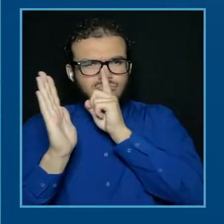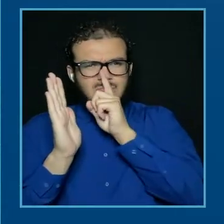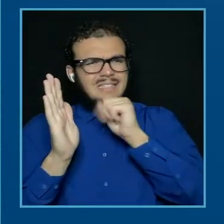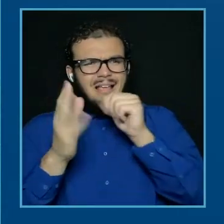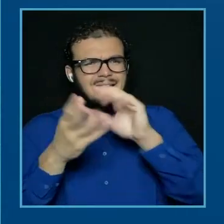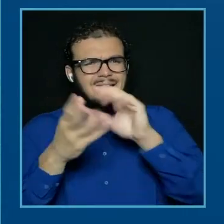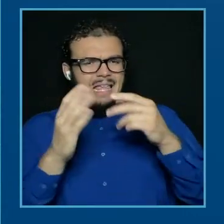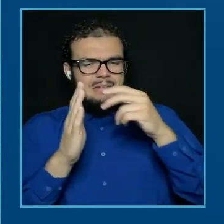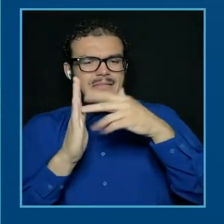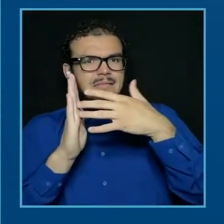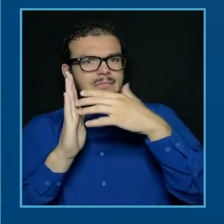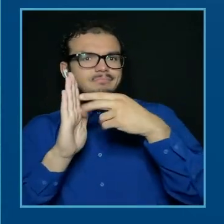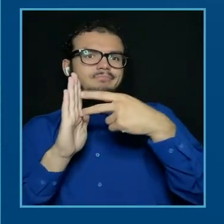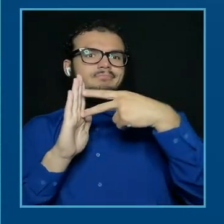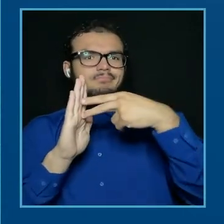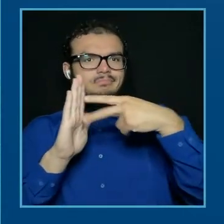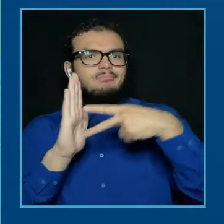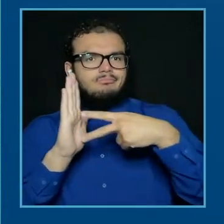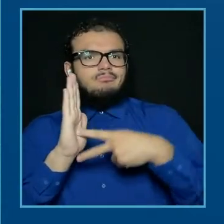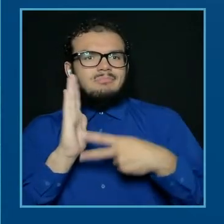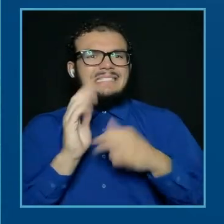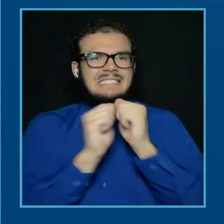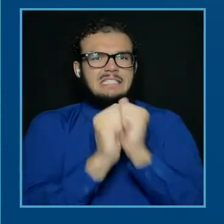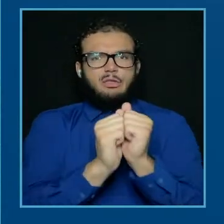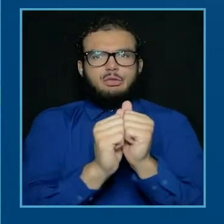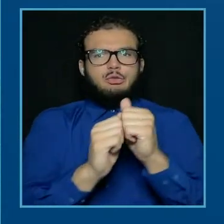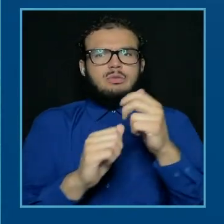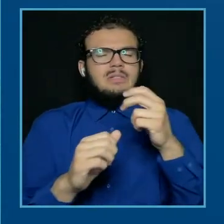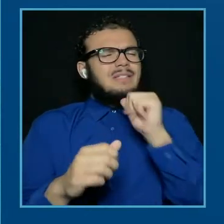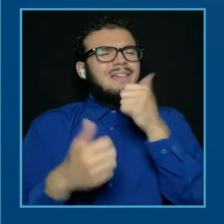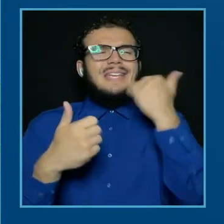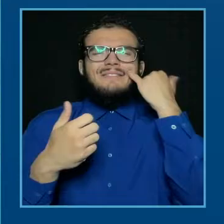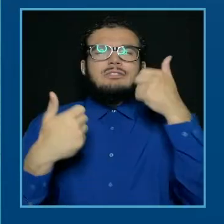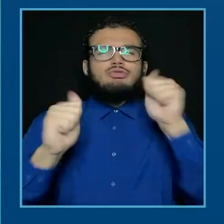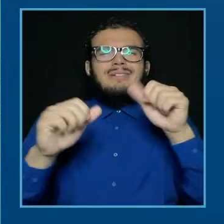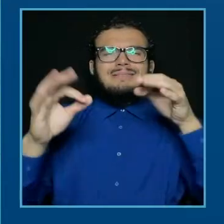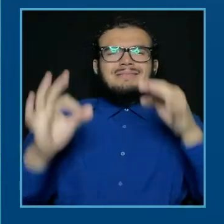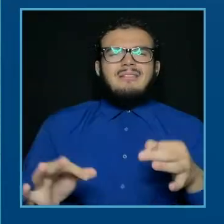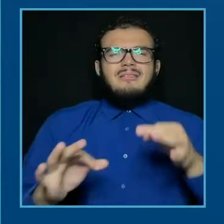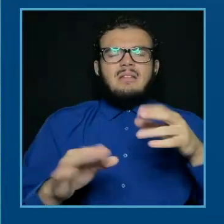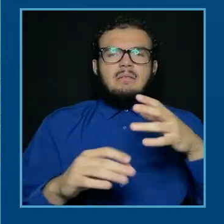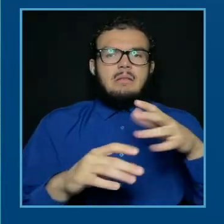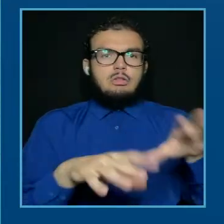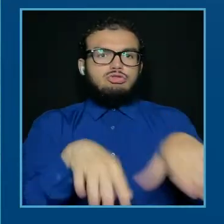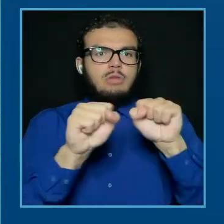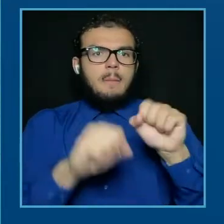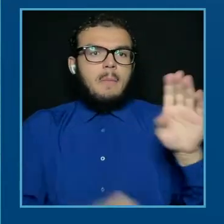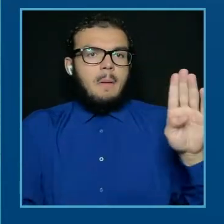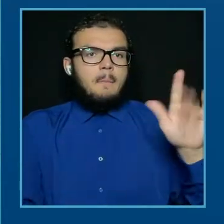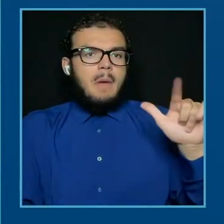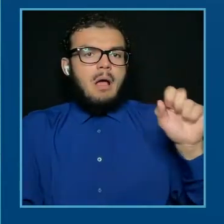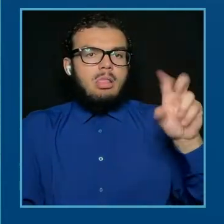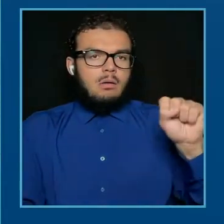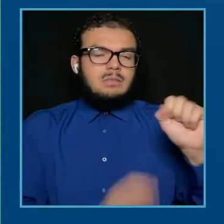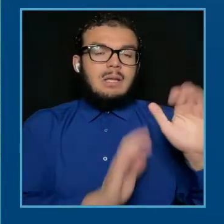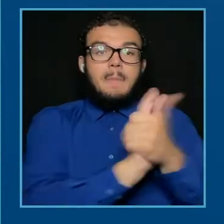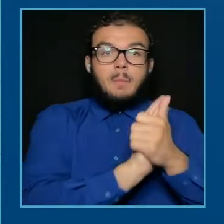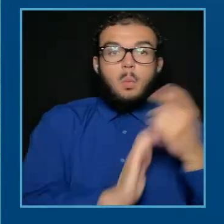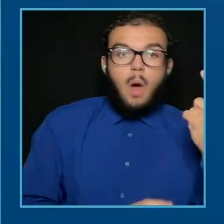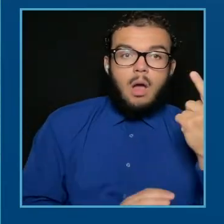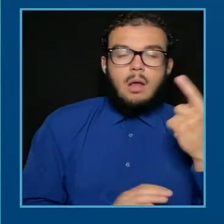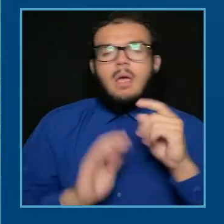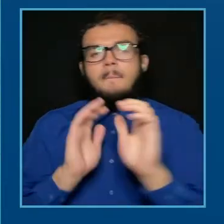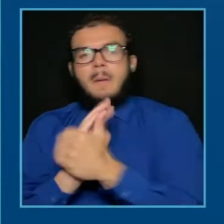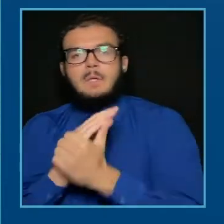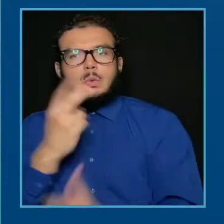together. I mean, if you're trying to decide whether to adopt Bylaw Amendment 1 and Bylaw Amendment 2, you